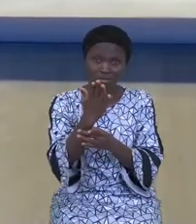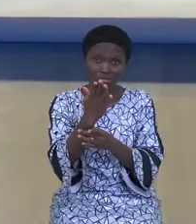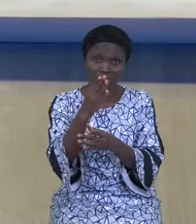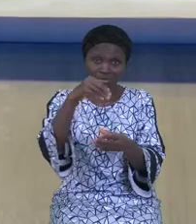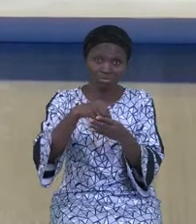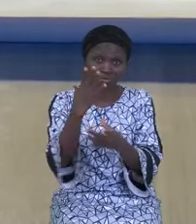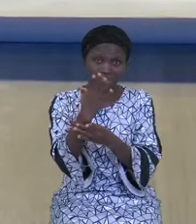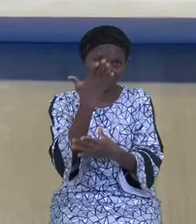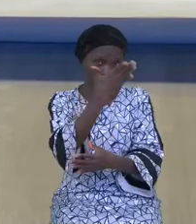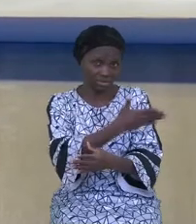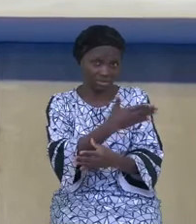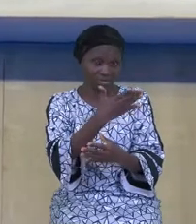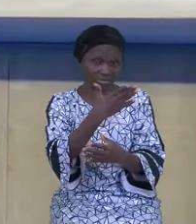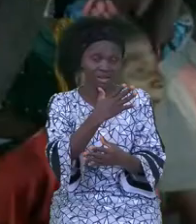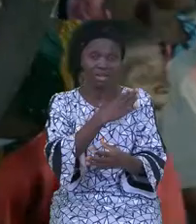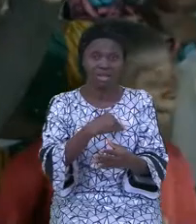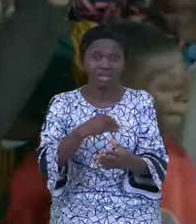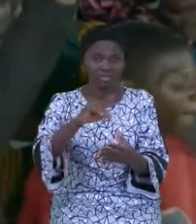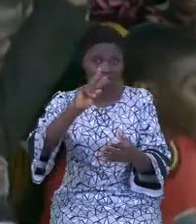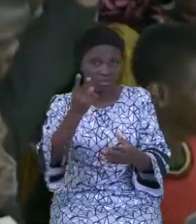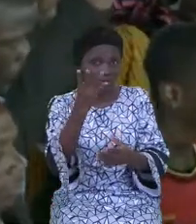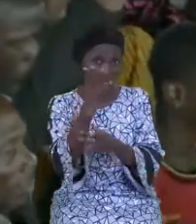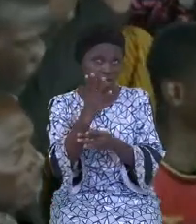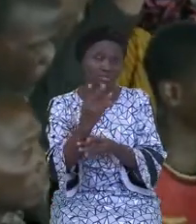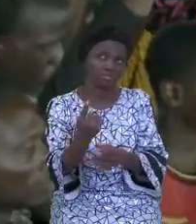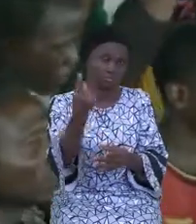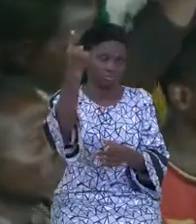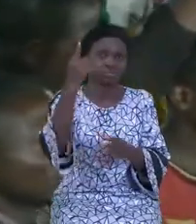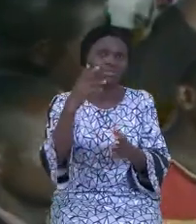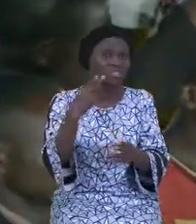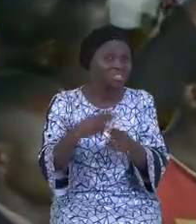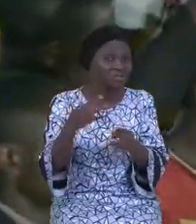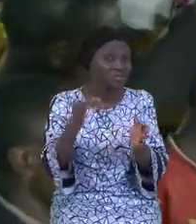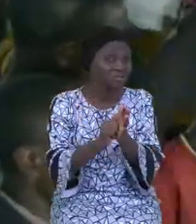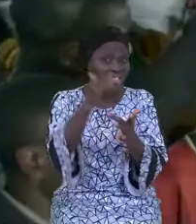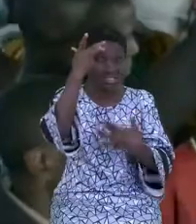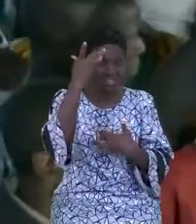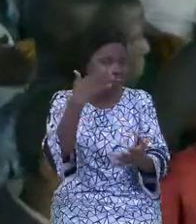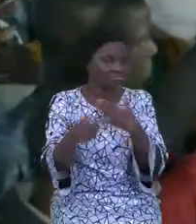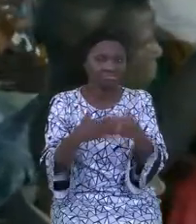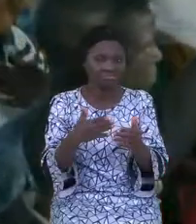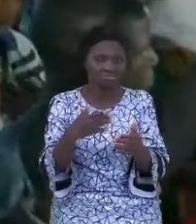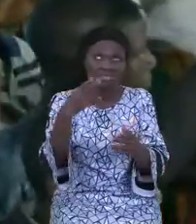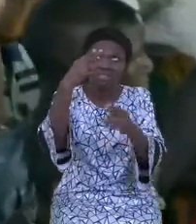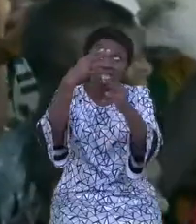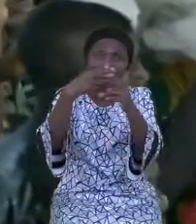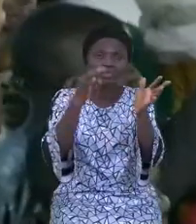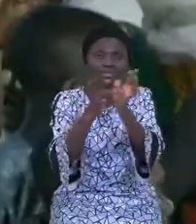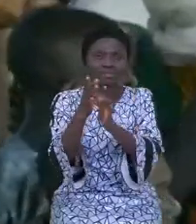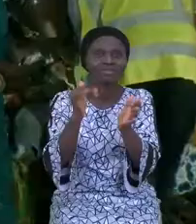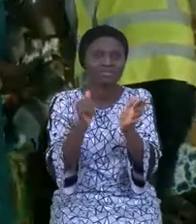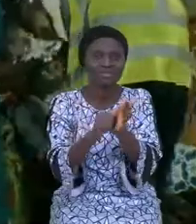other hand. The name of the sickness does not matter. The name of Jesus, that